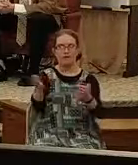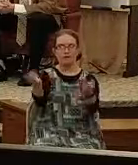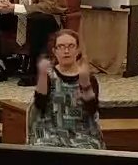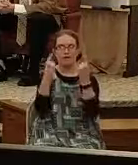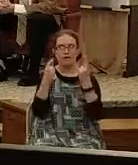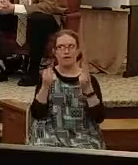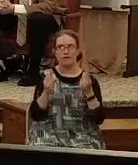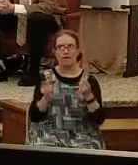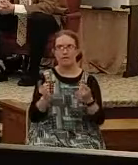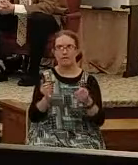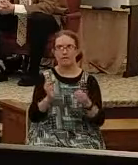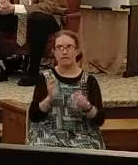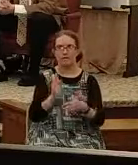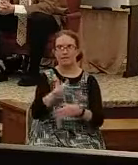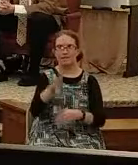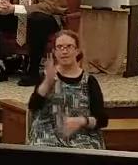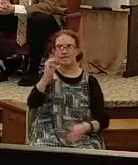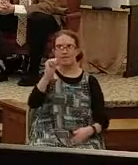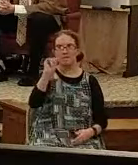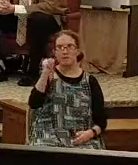the very next minute for me.